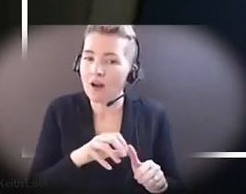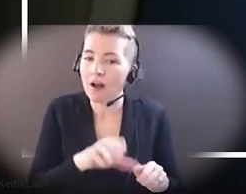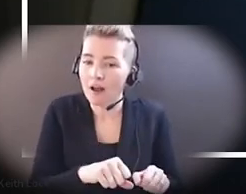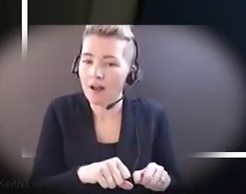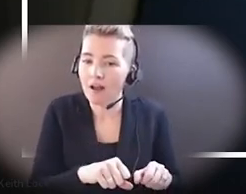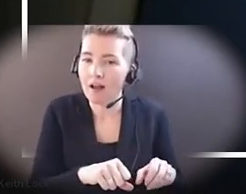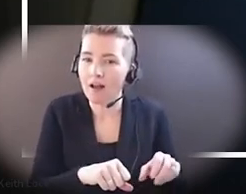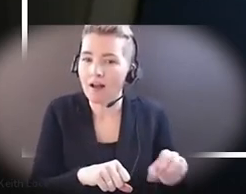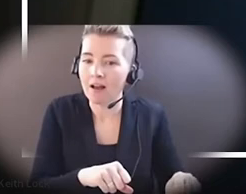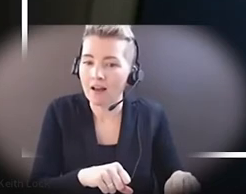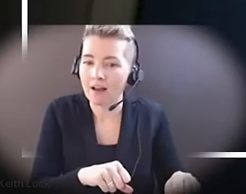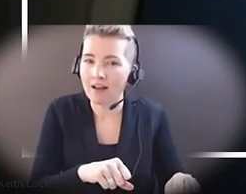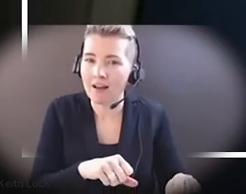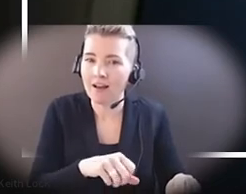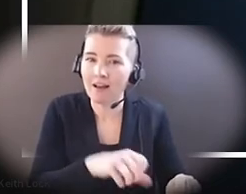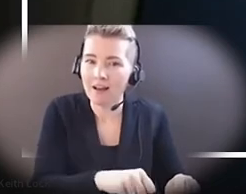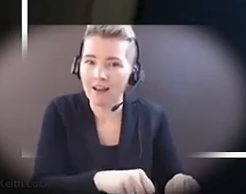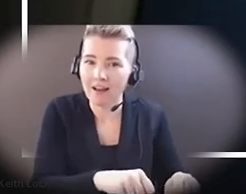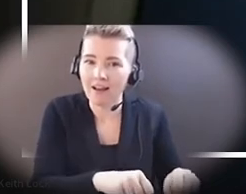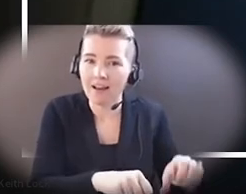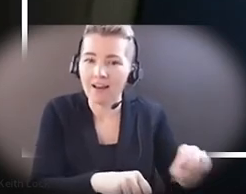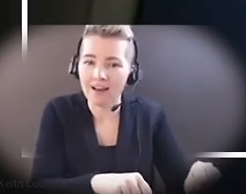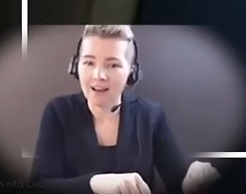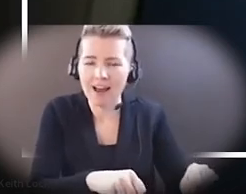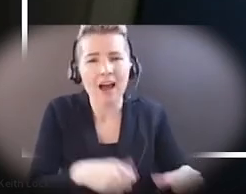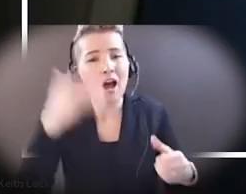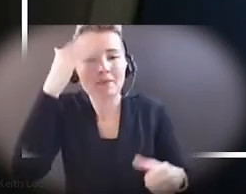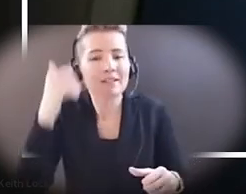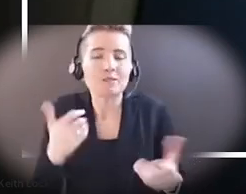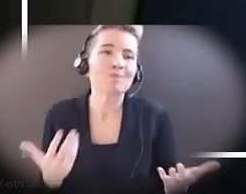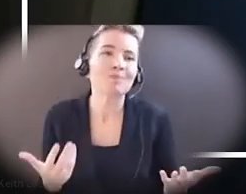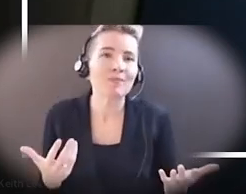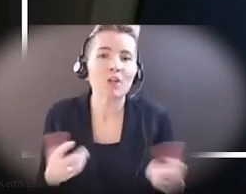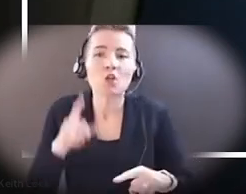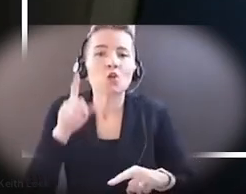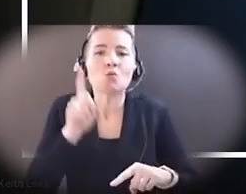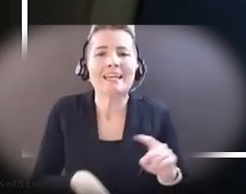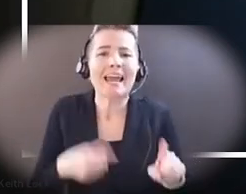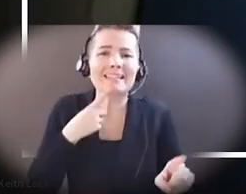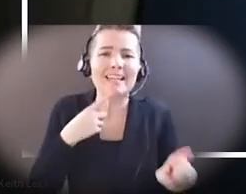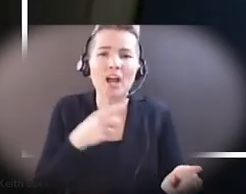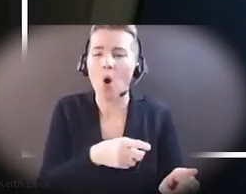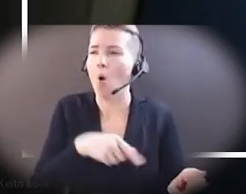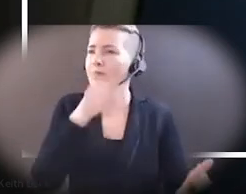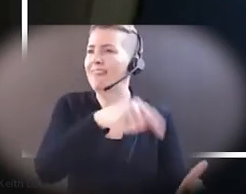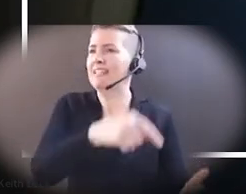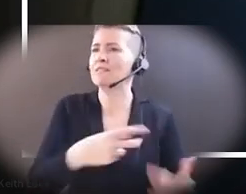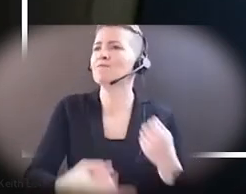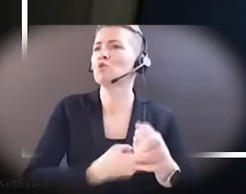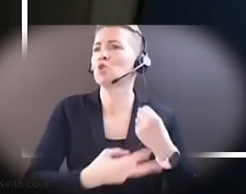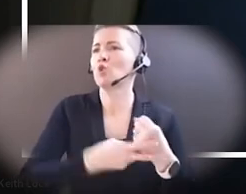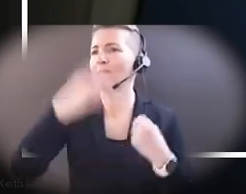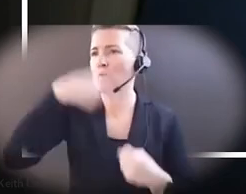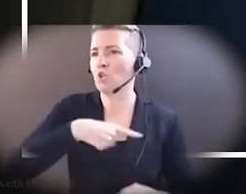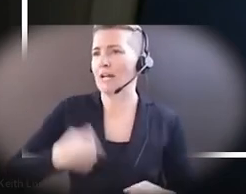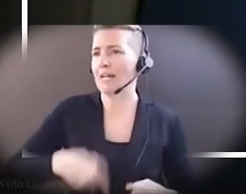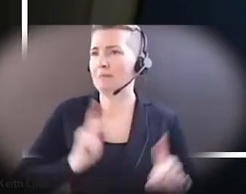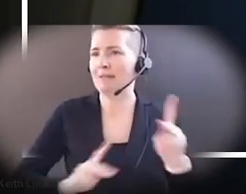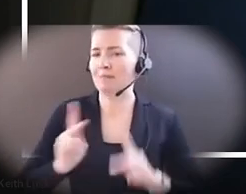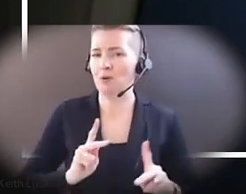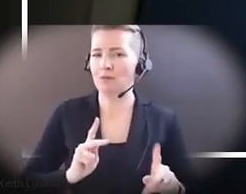you can't say only Chinese people should live in an area, in a neighborhood. You can't say that, but